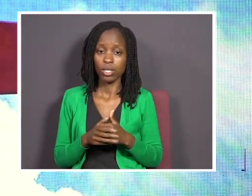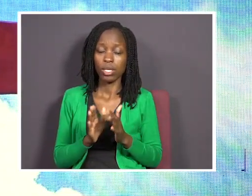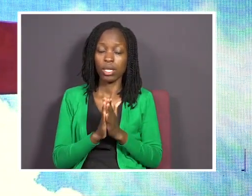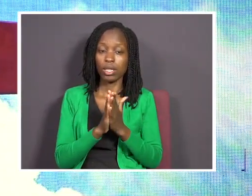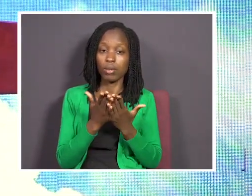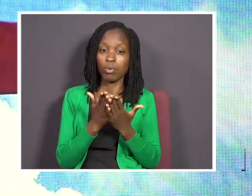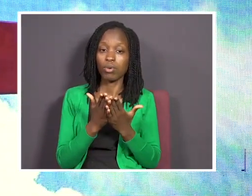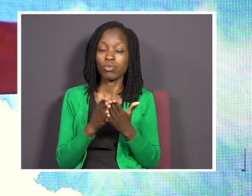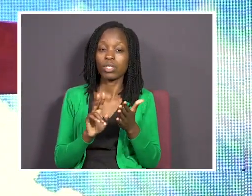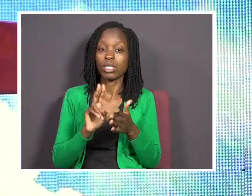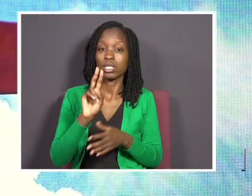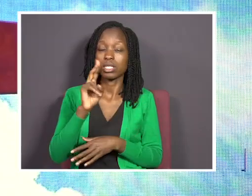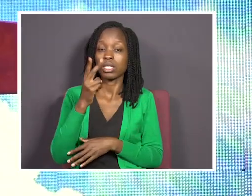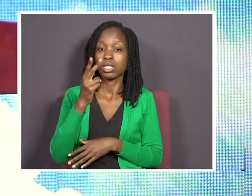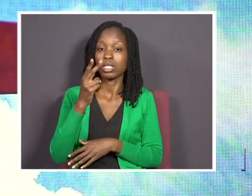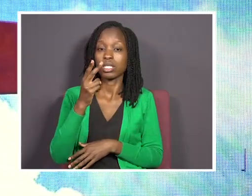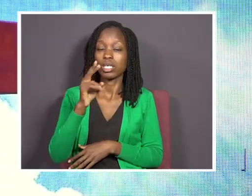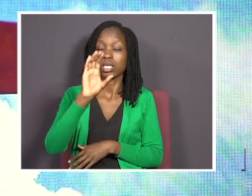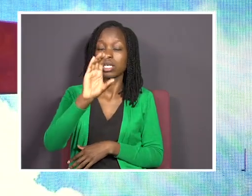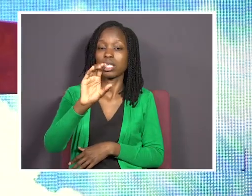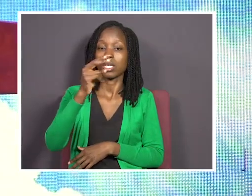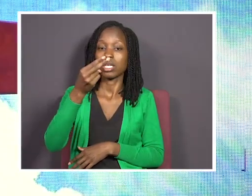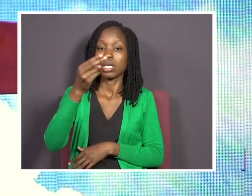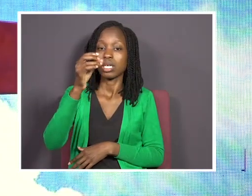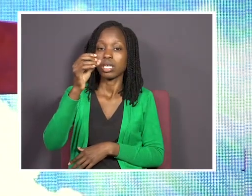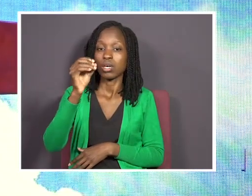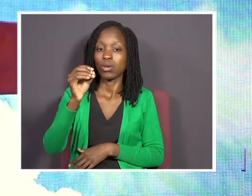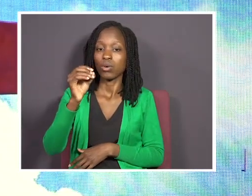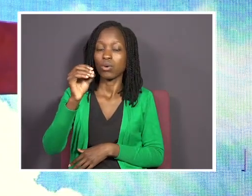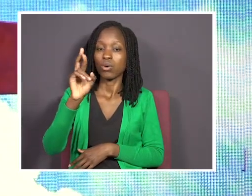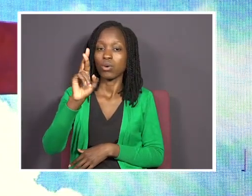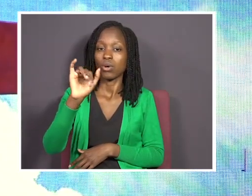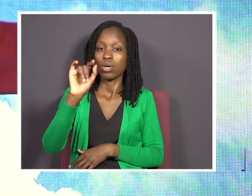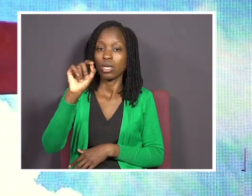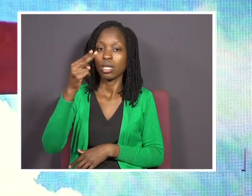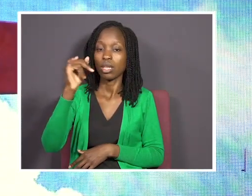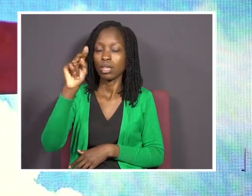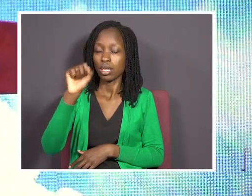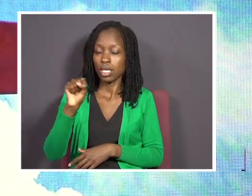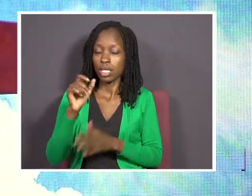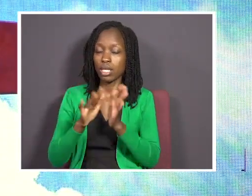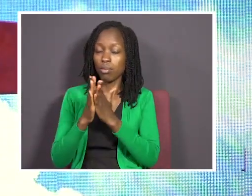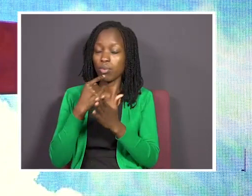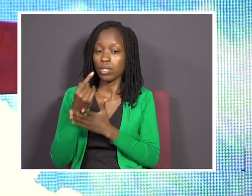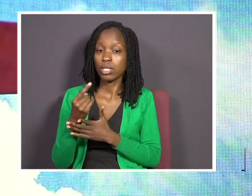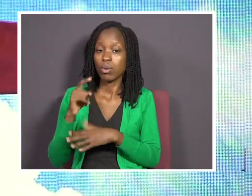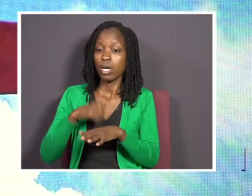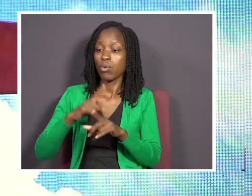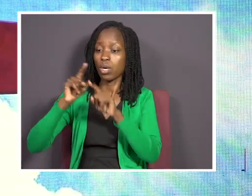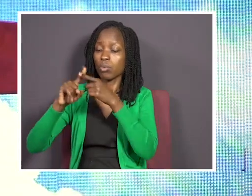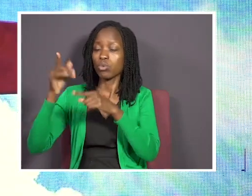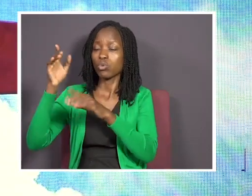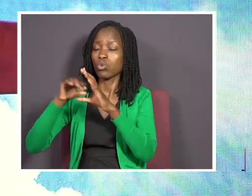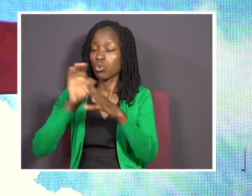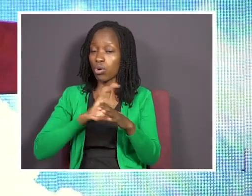In the book of 2 Corinthians chapter 5, verse 17, the Bible says that when we come to Christ, we become